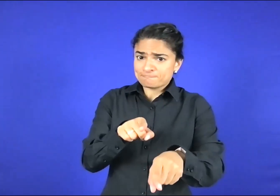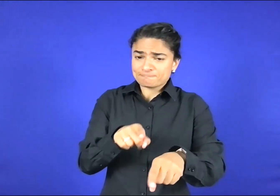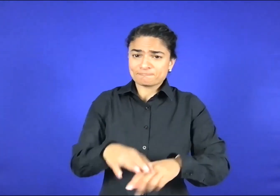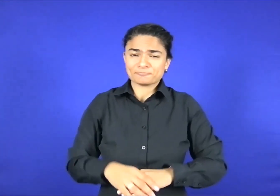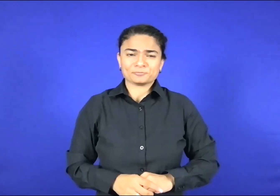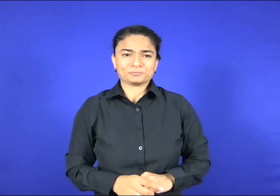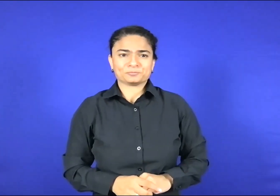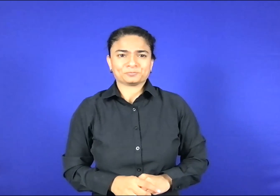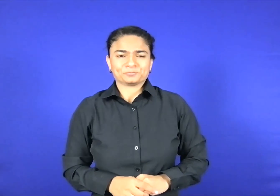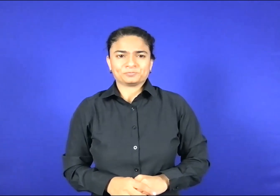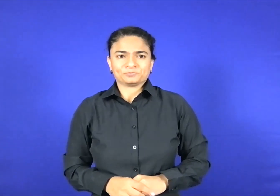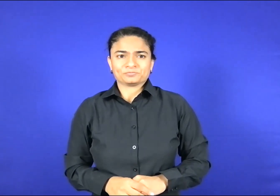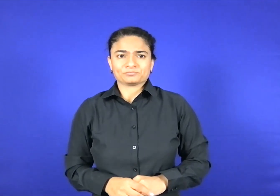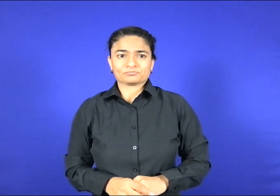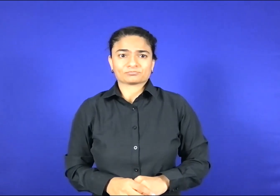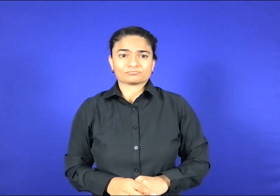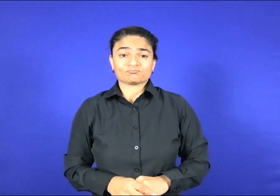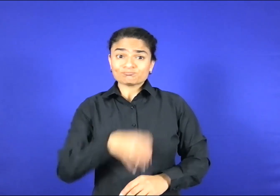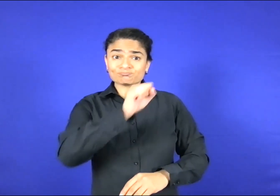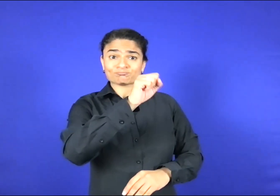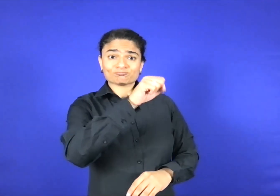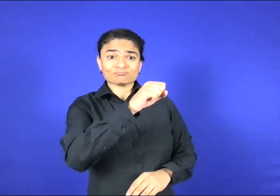The system